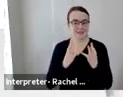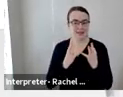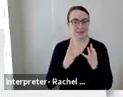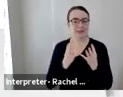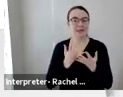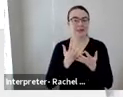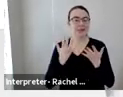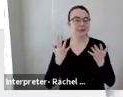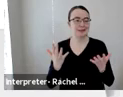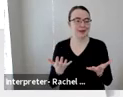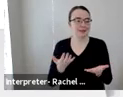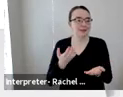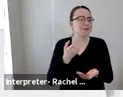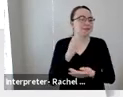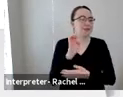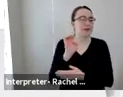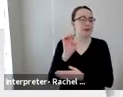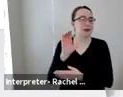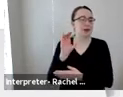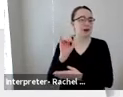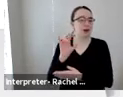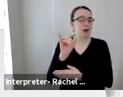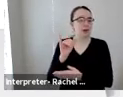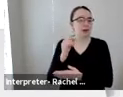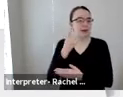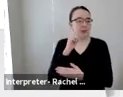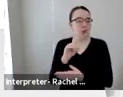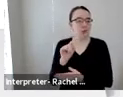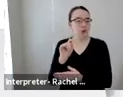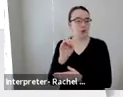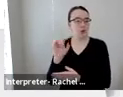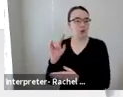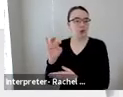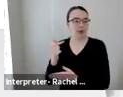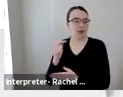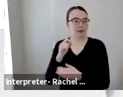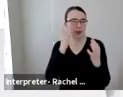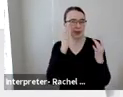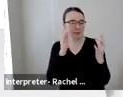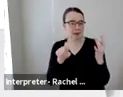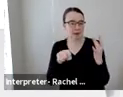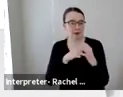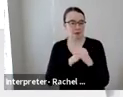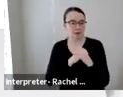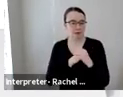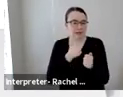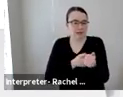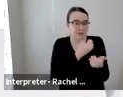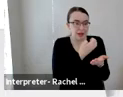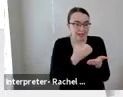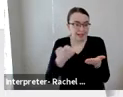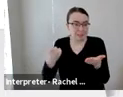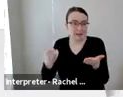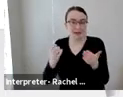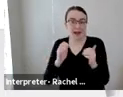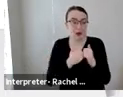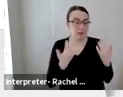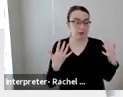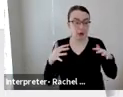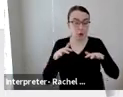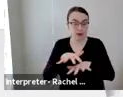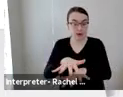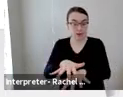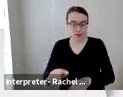economy of tooling that you need to think about, right? And the elements of how those things go together, right?